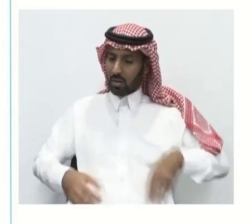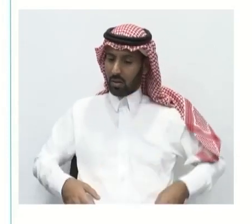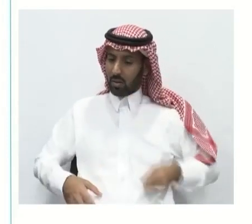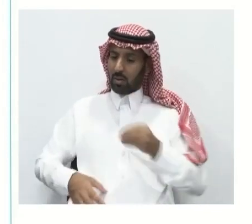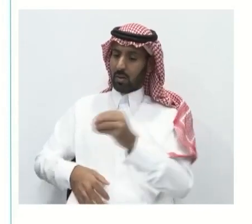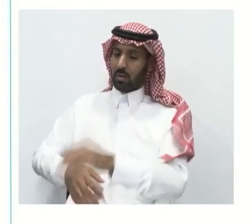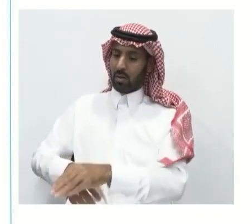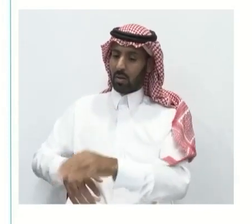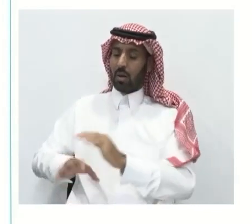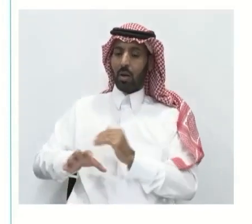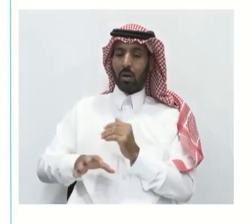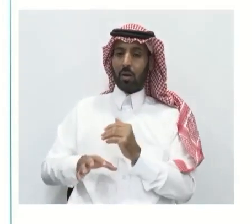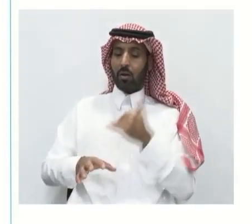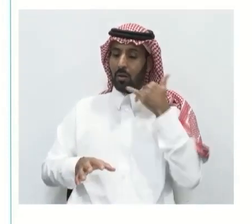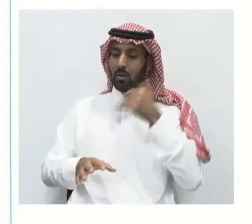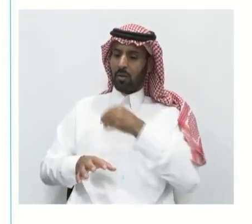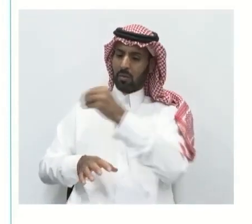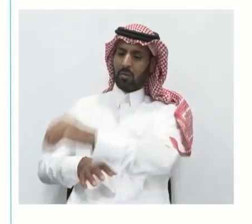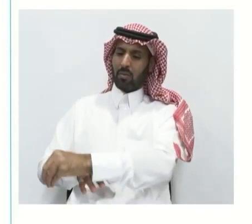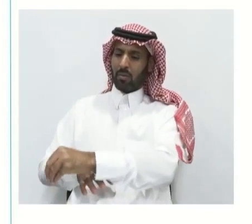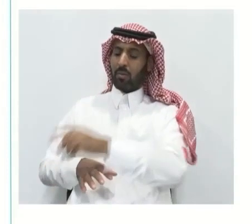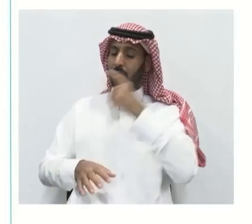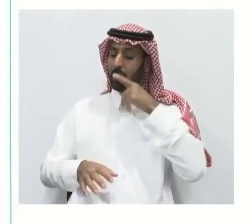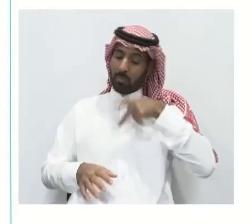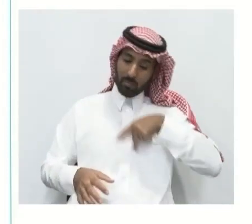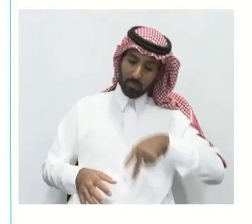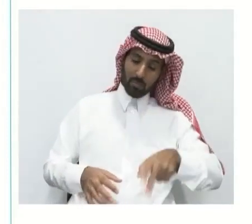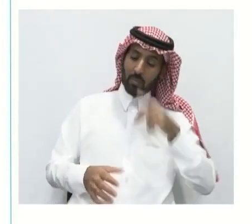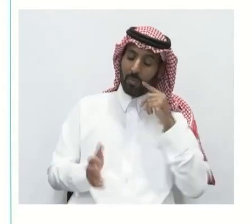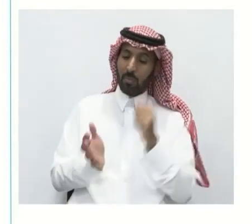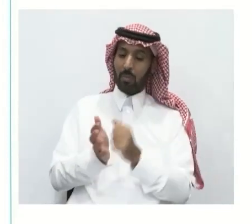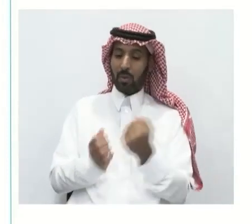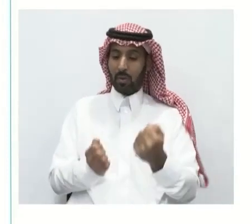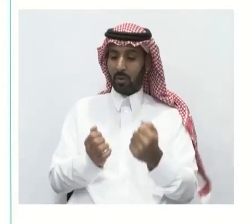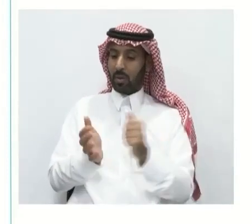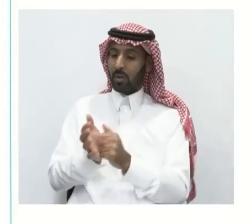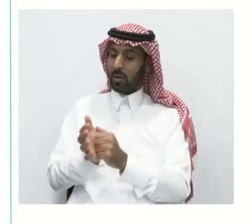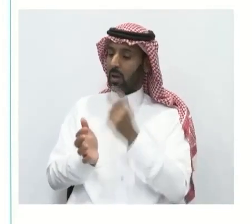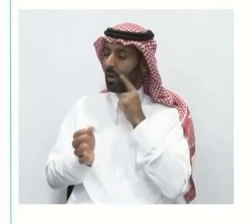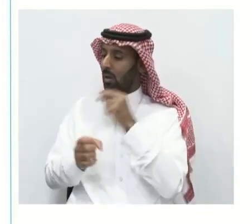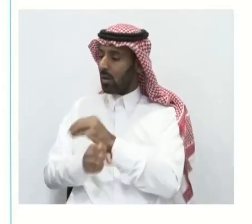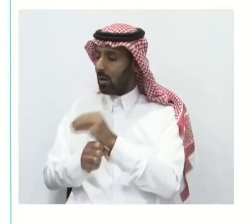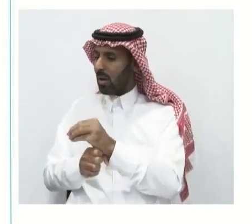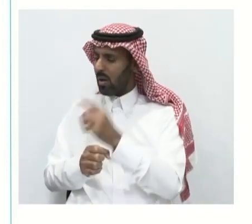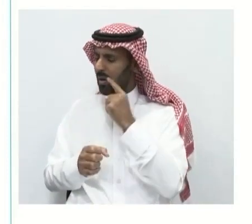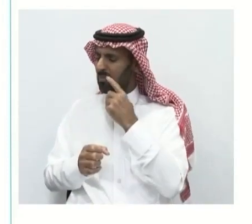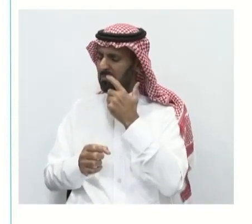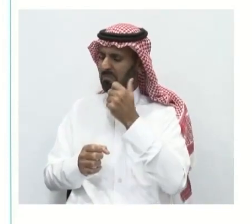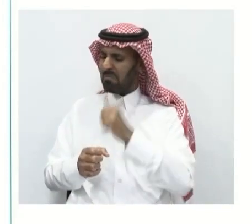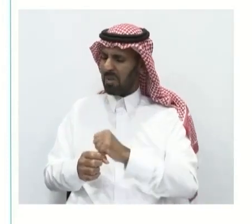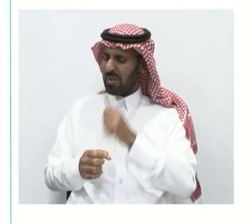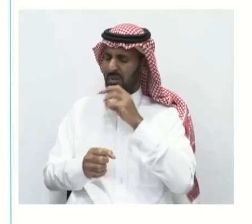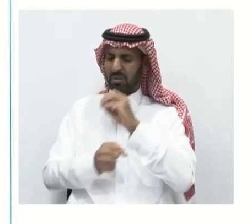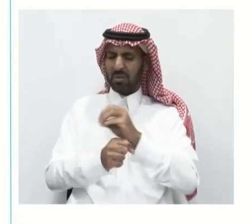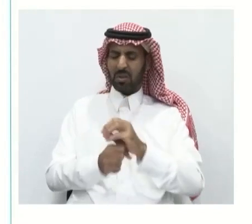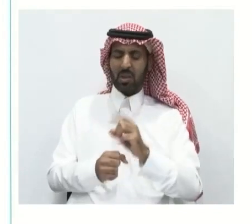left it behind. On arriving at Mike Jenner's house, Combs told Jenner, I have some grim news. Bob Reynolds